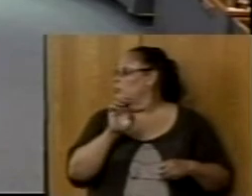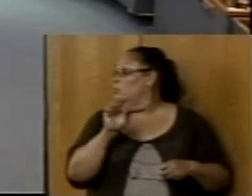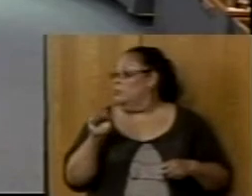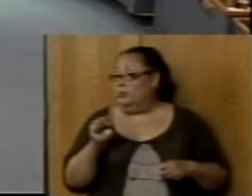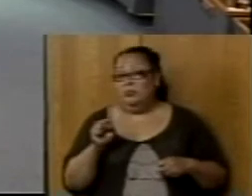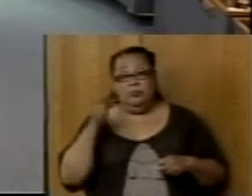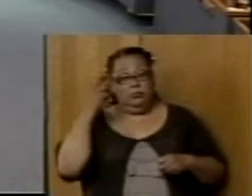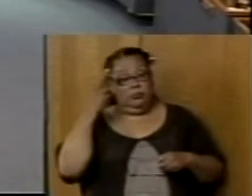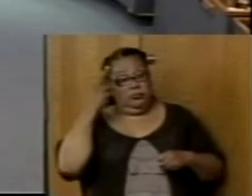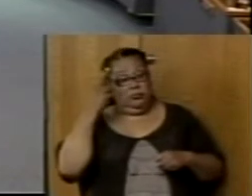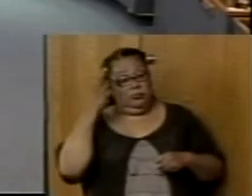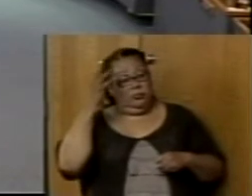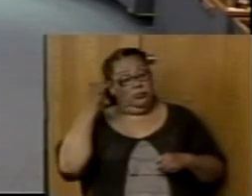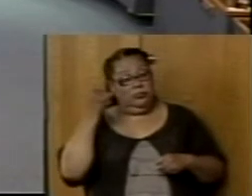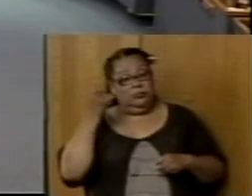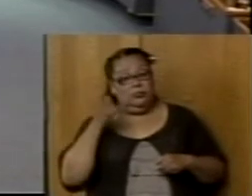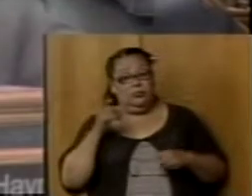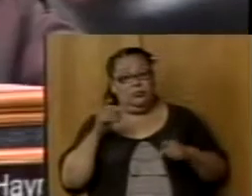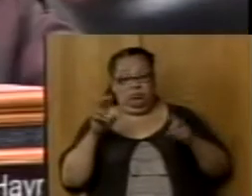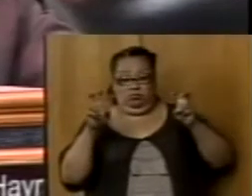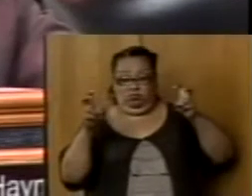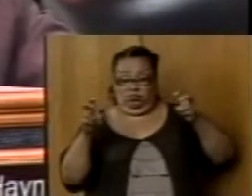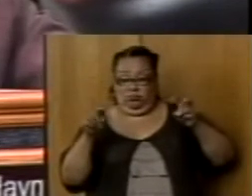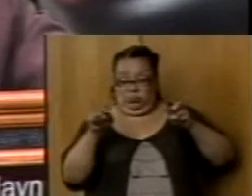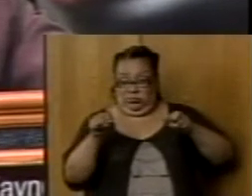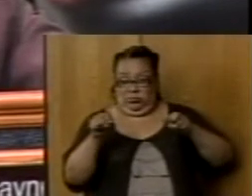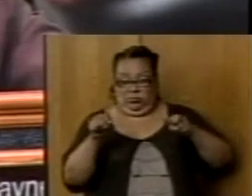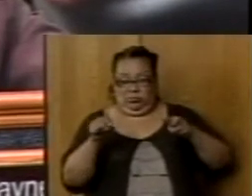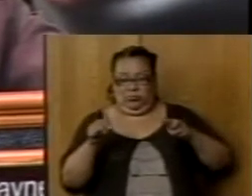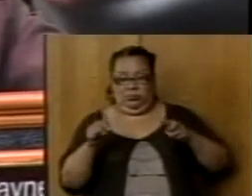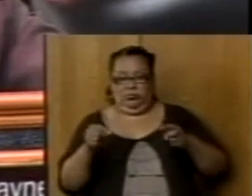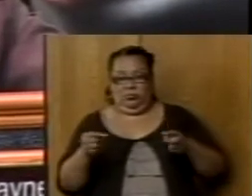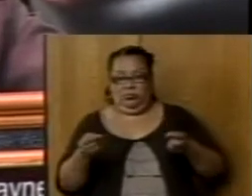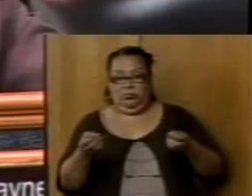board. The reason that we do have